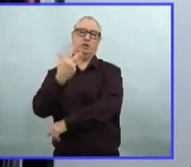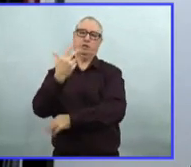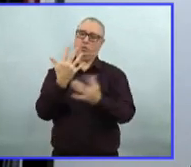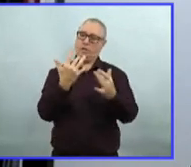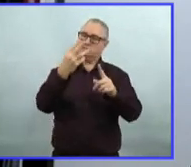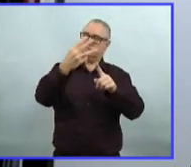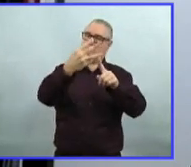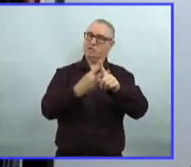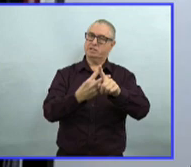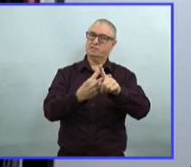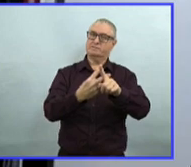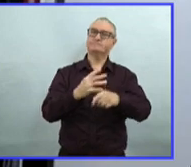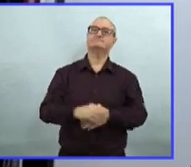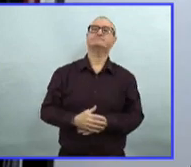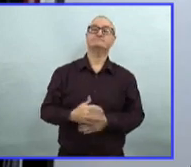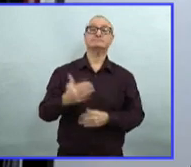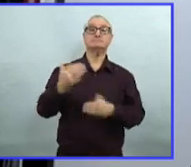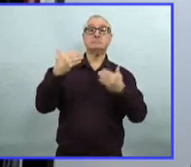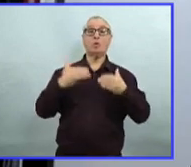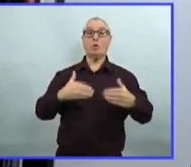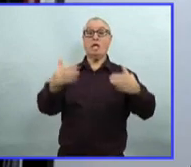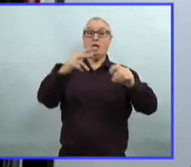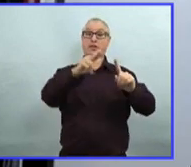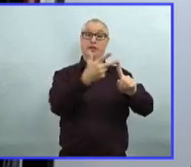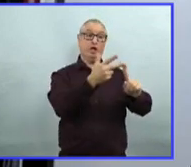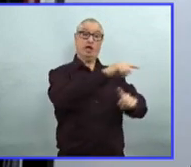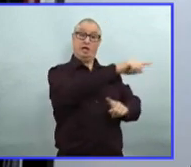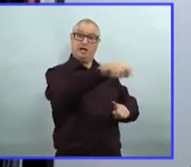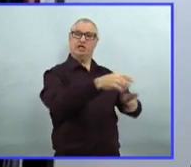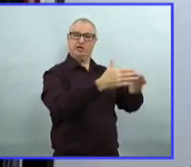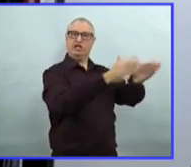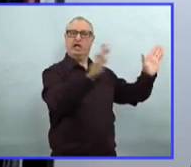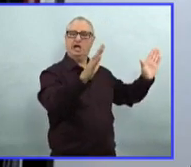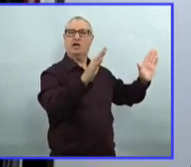who are not immunocompromised, this is their 3rd dose.